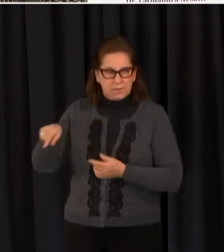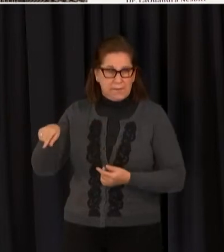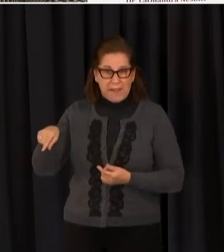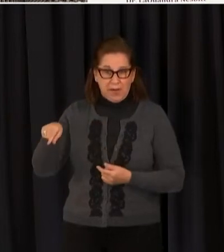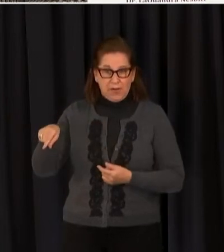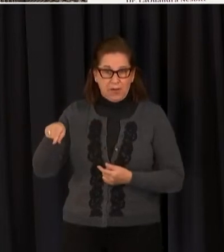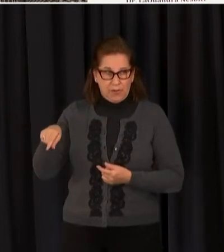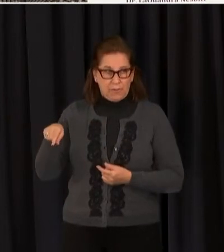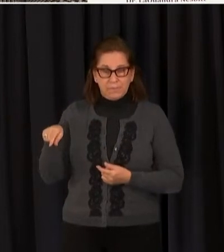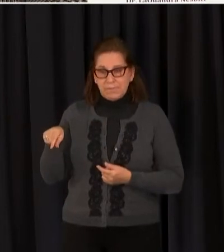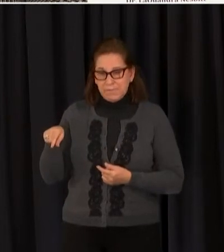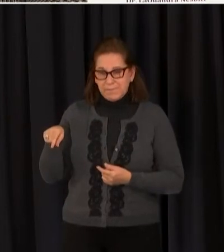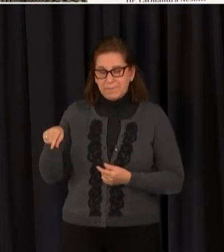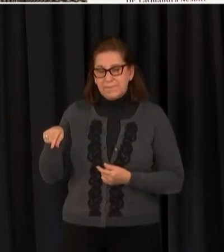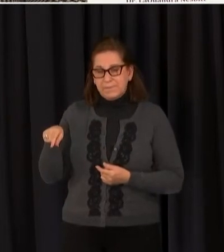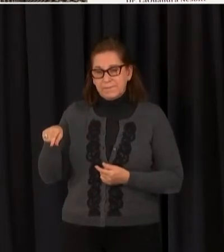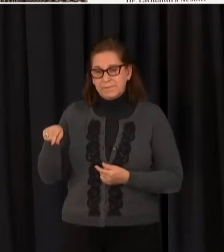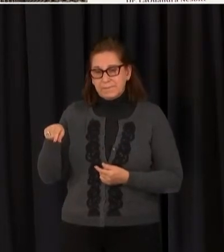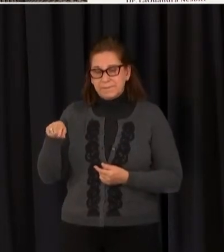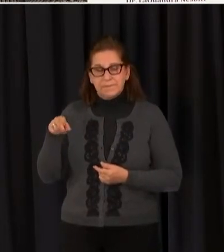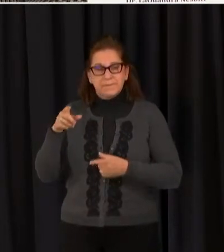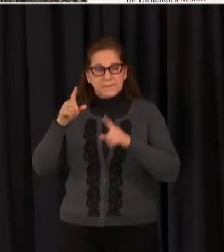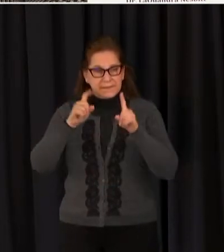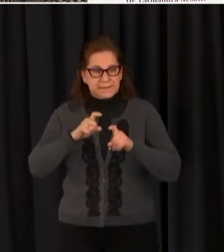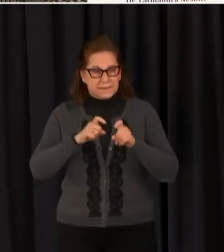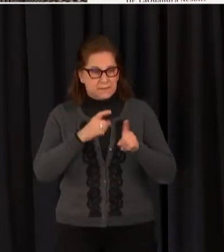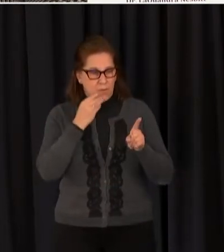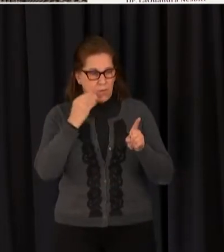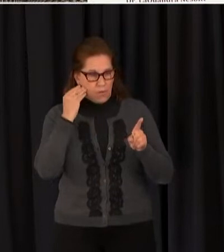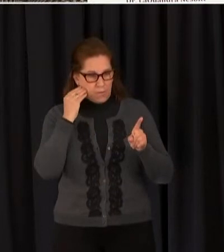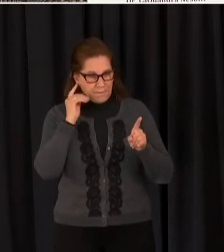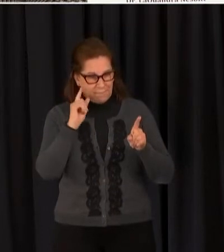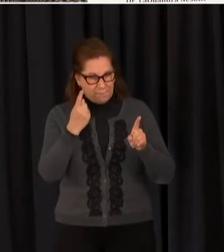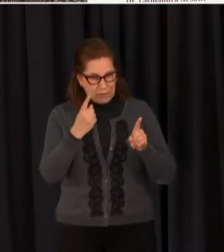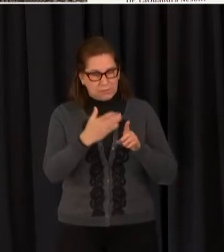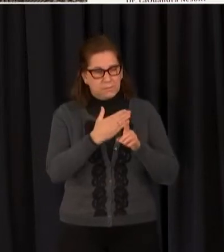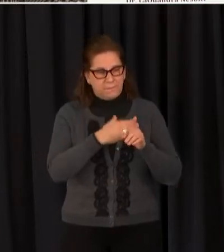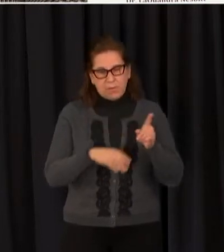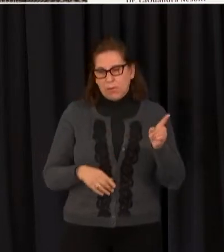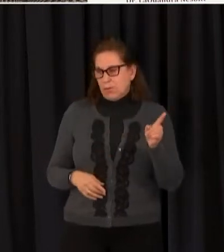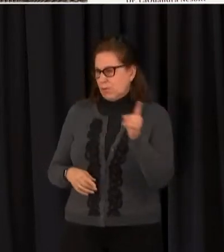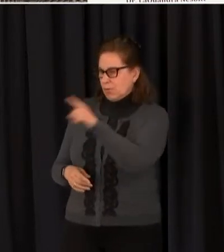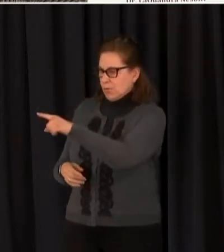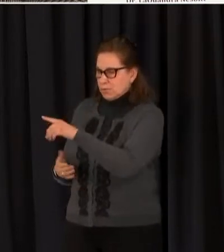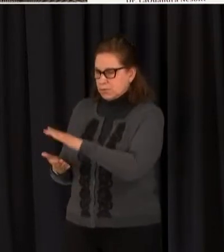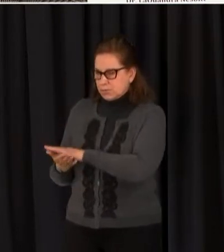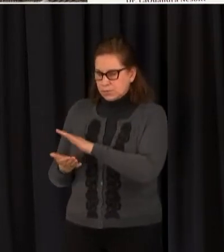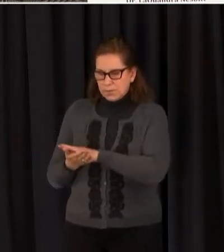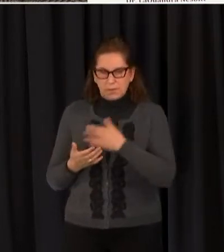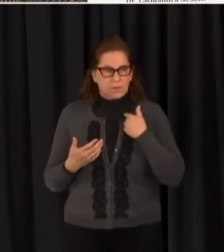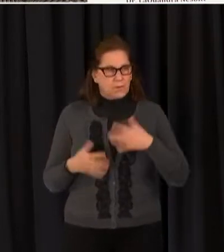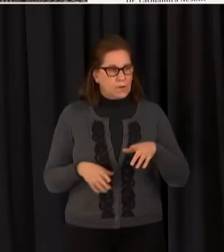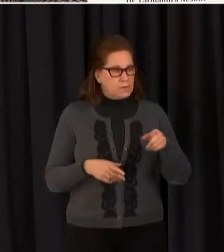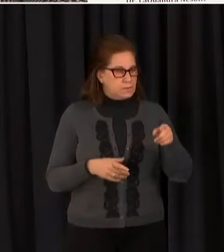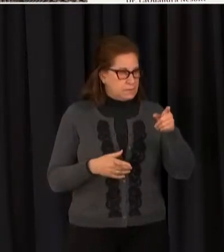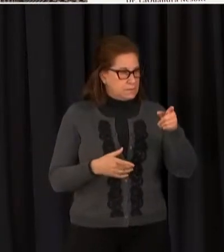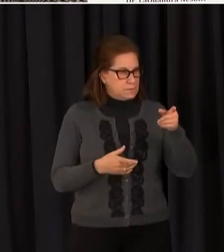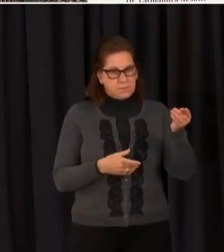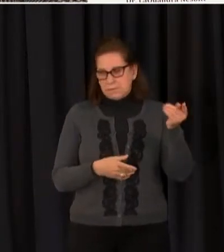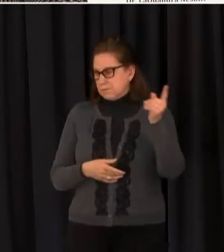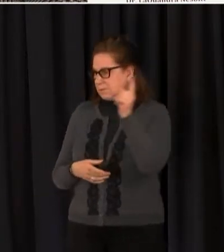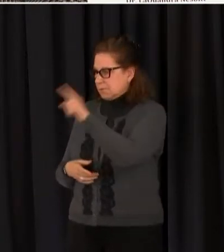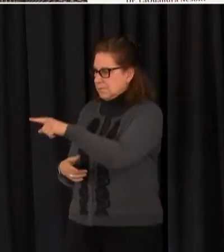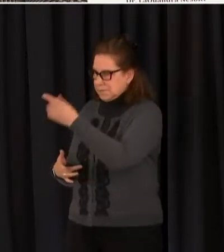child at home before sending them to school, and not sending anyone to school who is sick. And then we'll